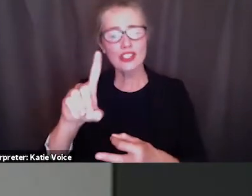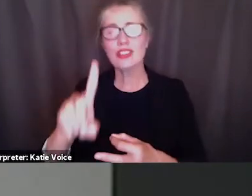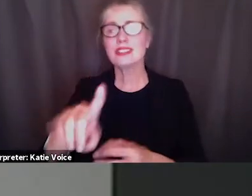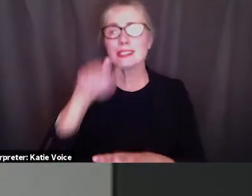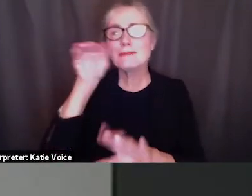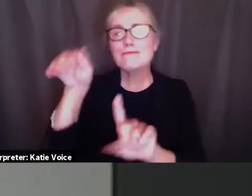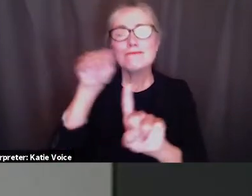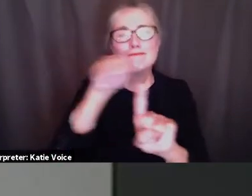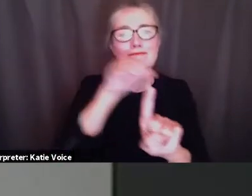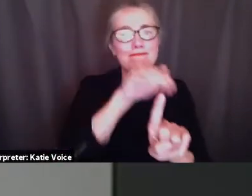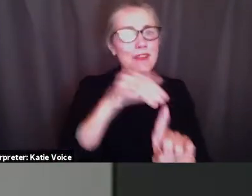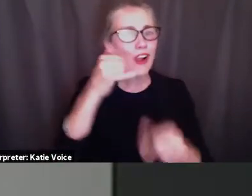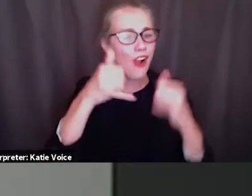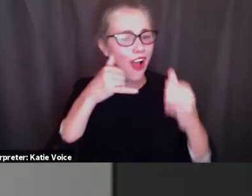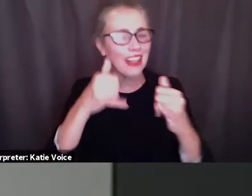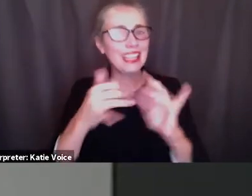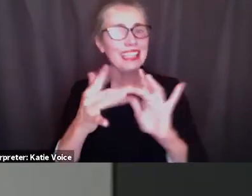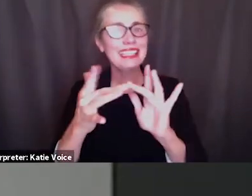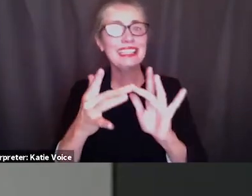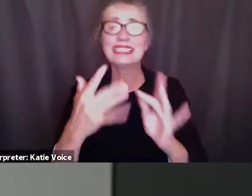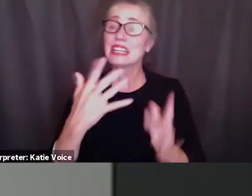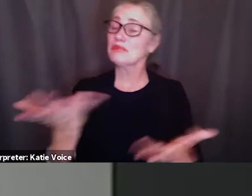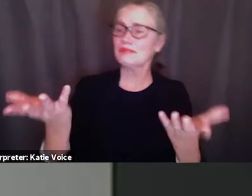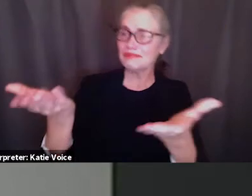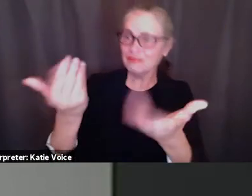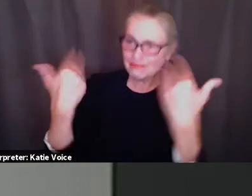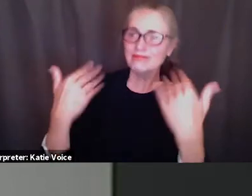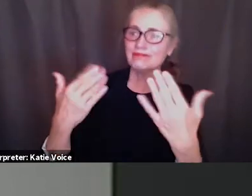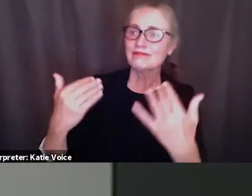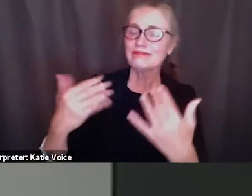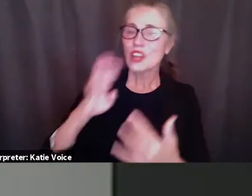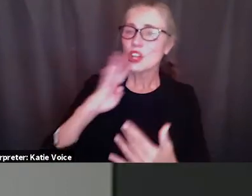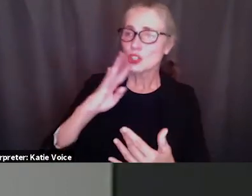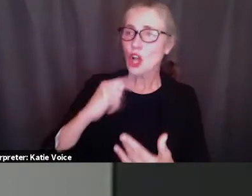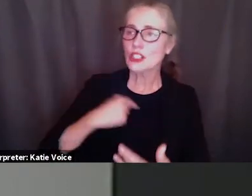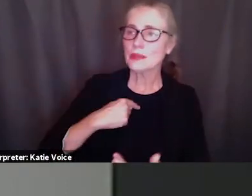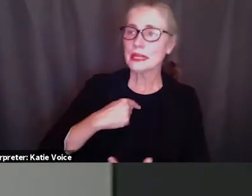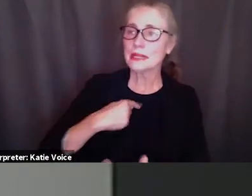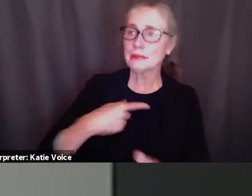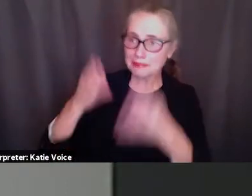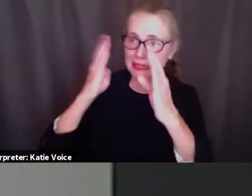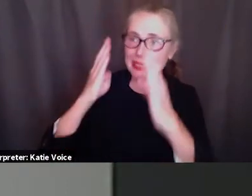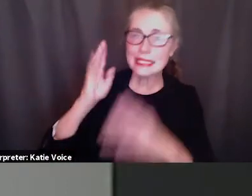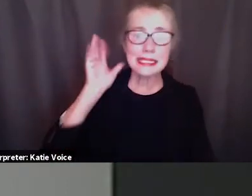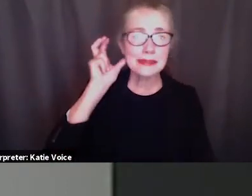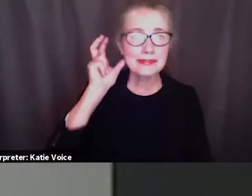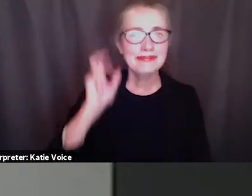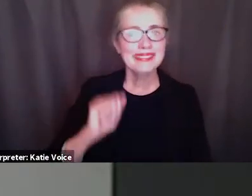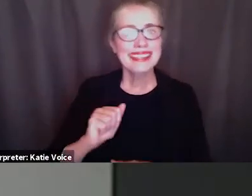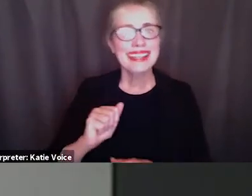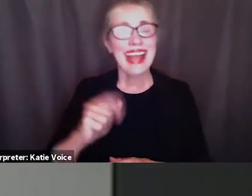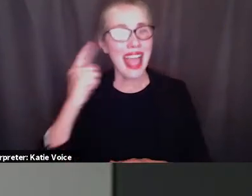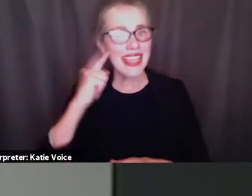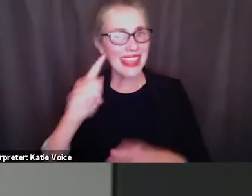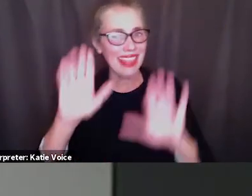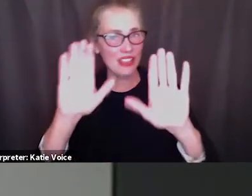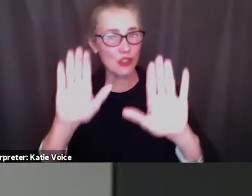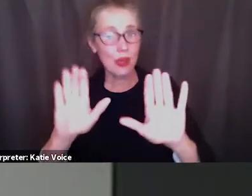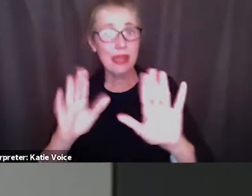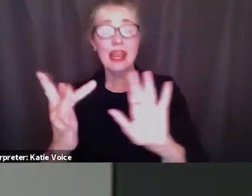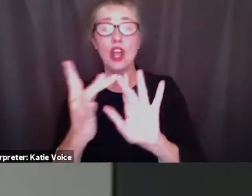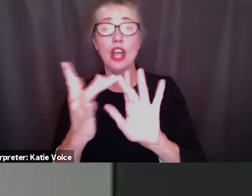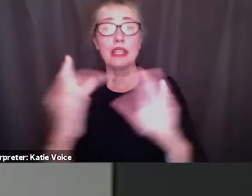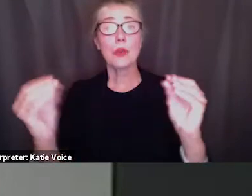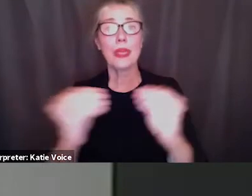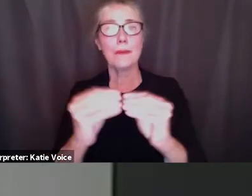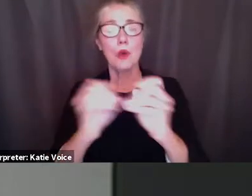students and saying, talk to me, so that's been great. Hopefully I can get more contacts from students that I